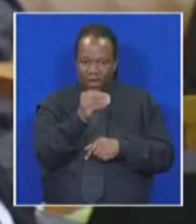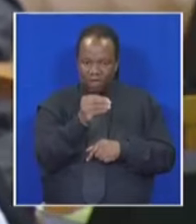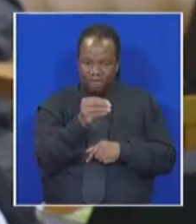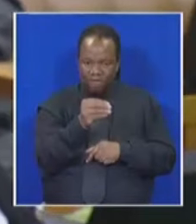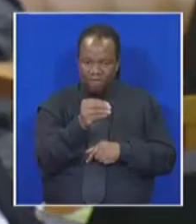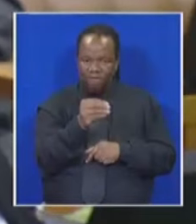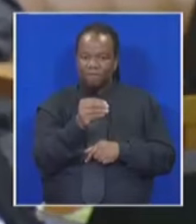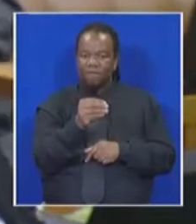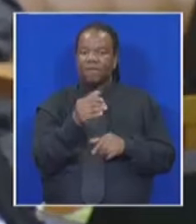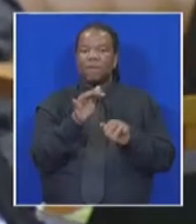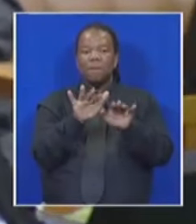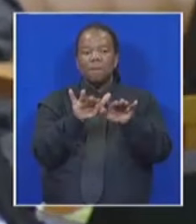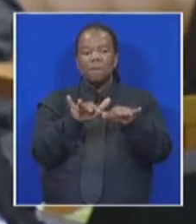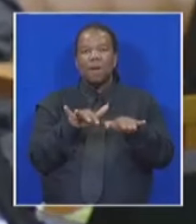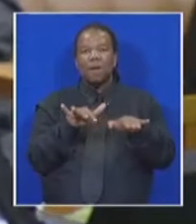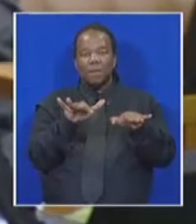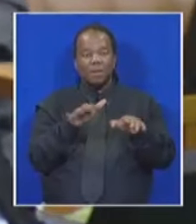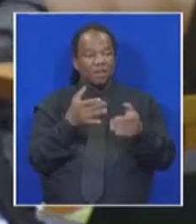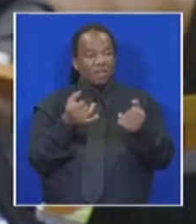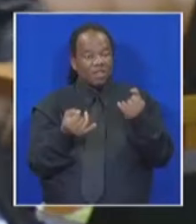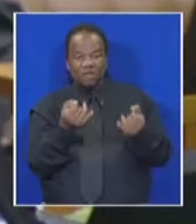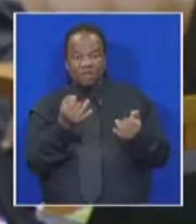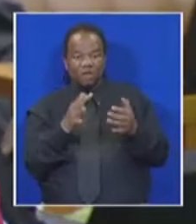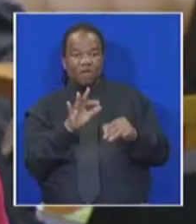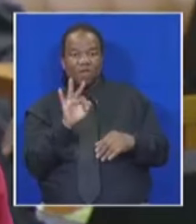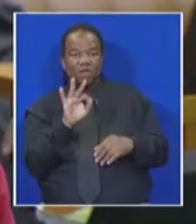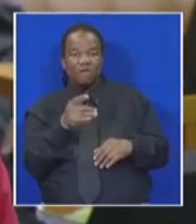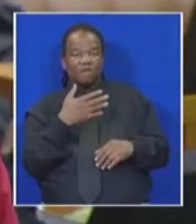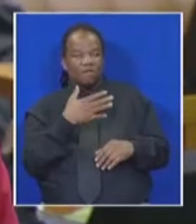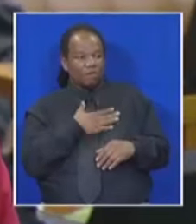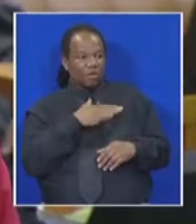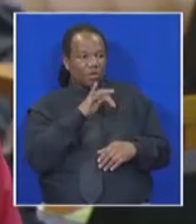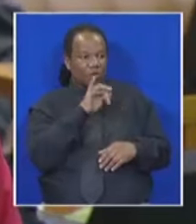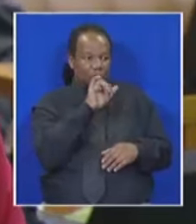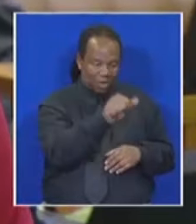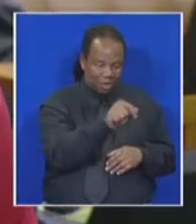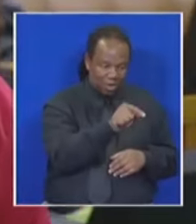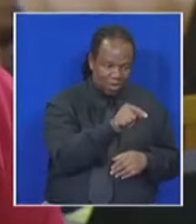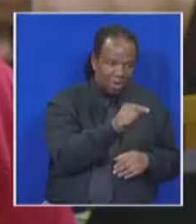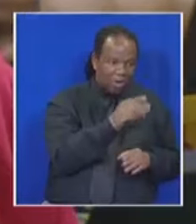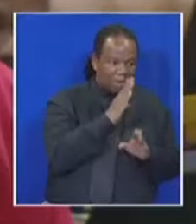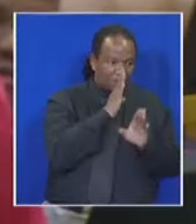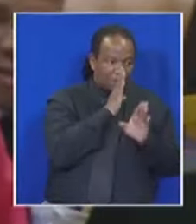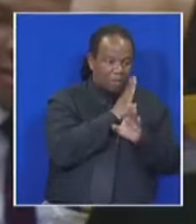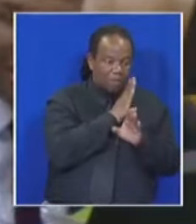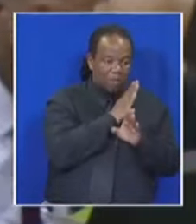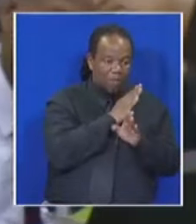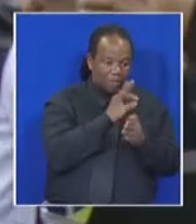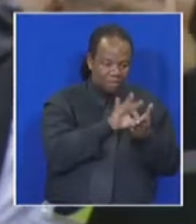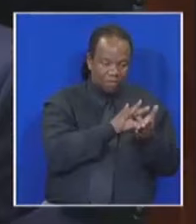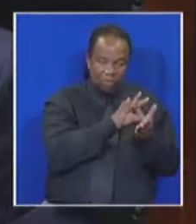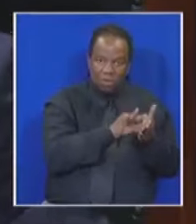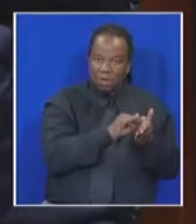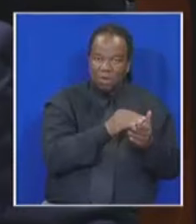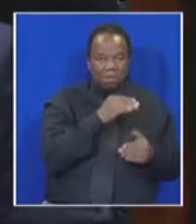we agree that it's secret ballot, then Zuma will not be president by the time we leave this House today.